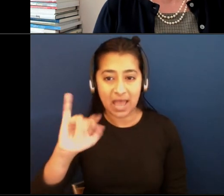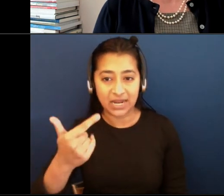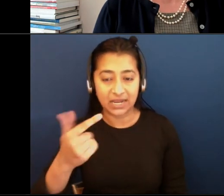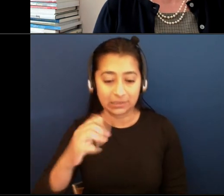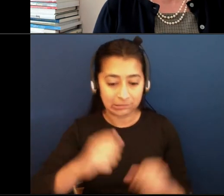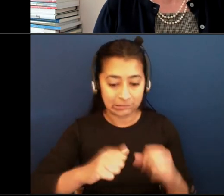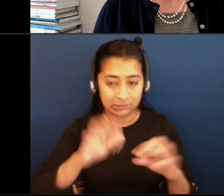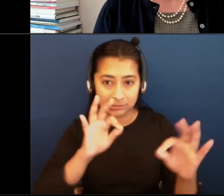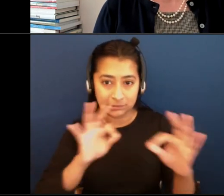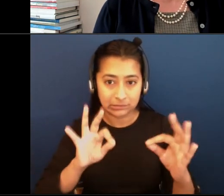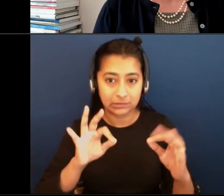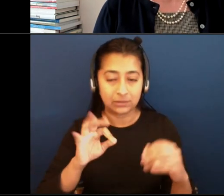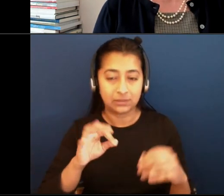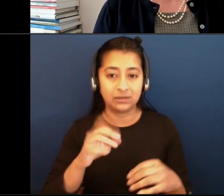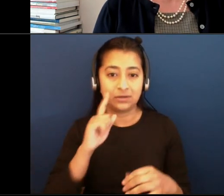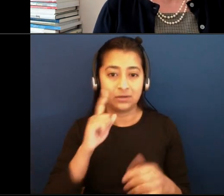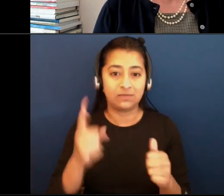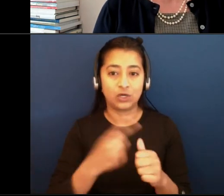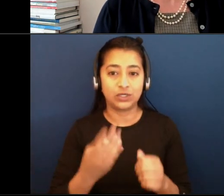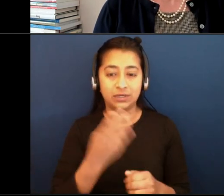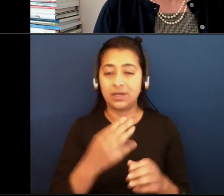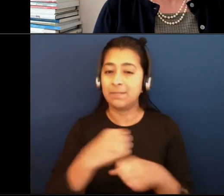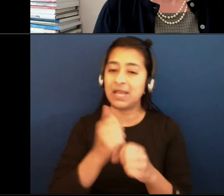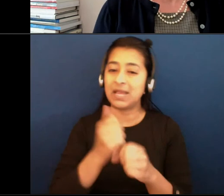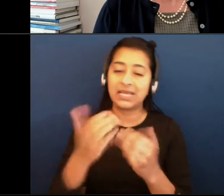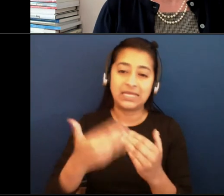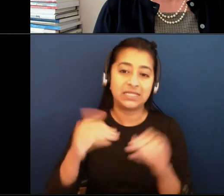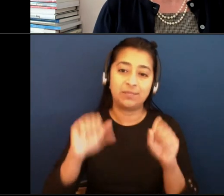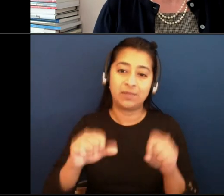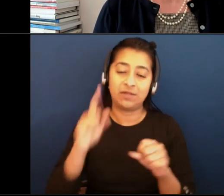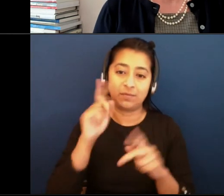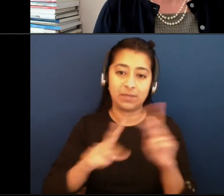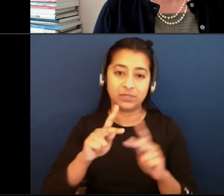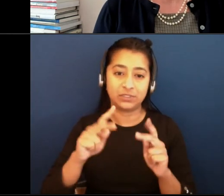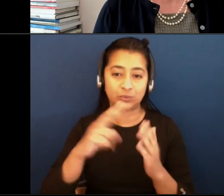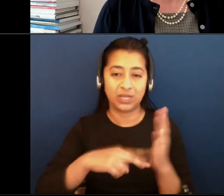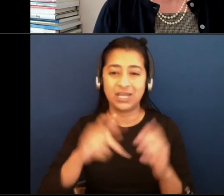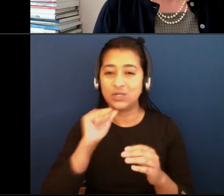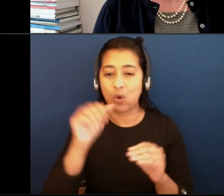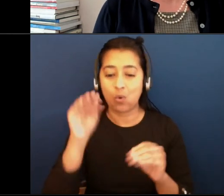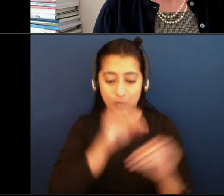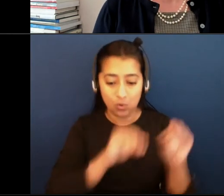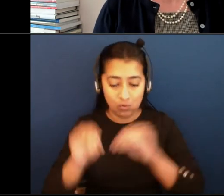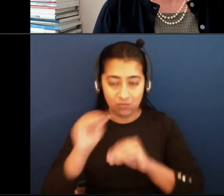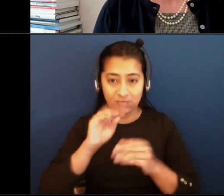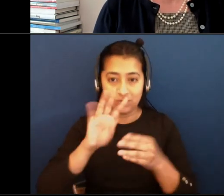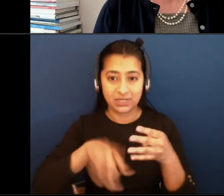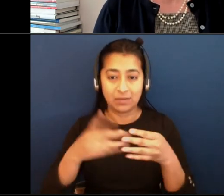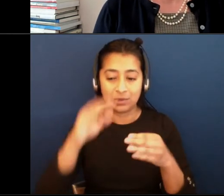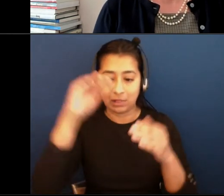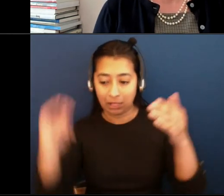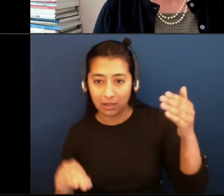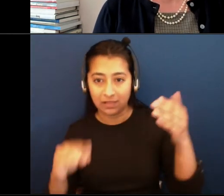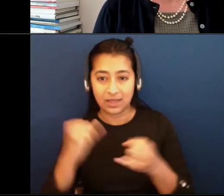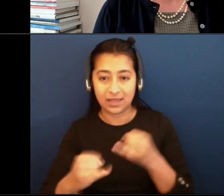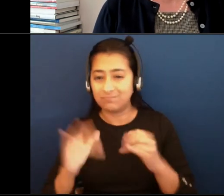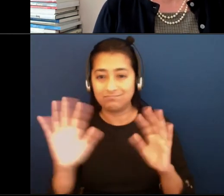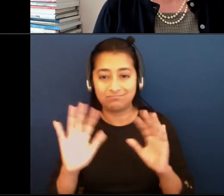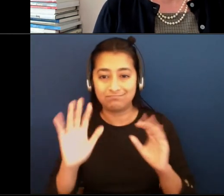know, make it as easy as possible for people to read. So don't move tables or figures to the end, you know, just keep them where they